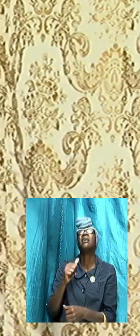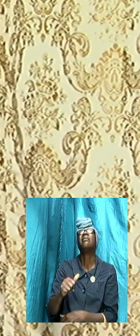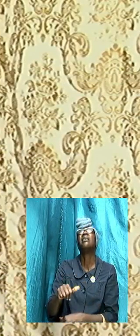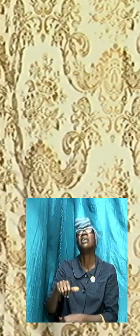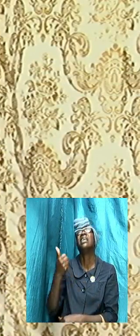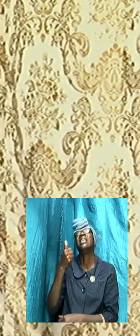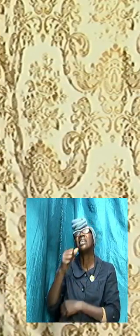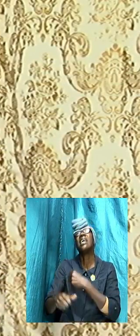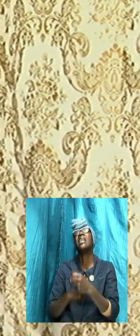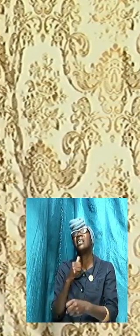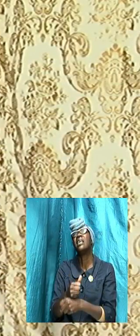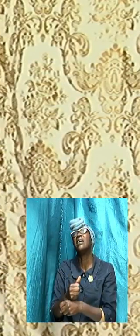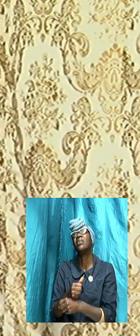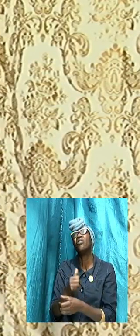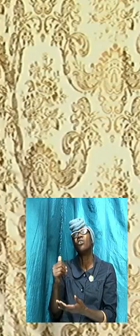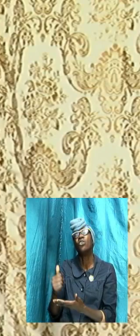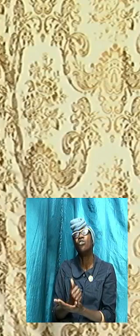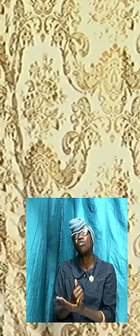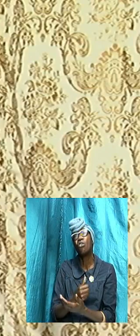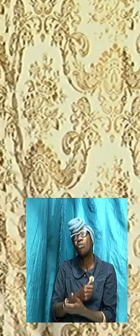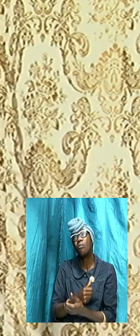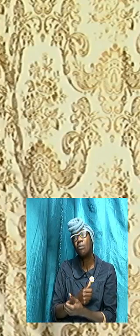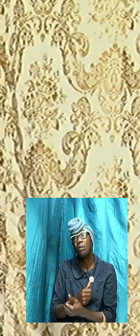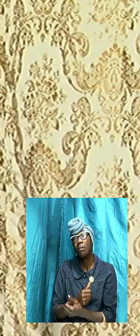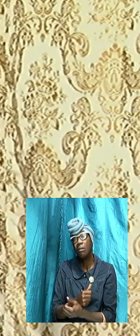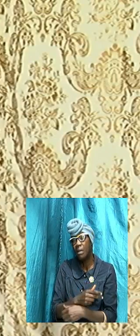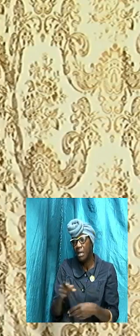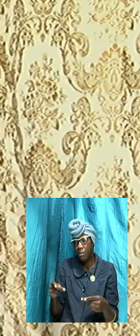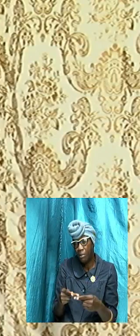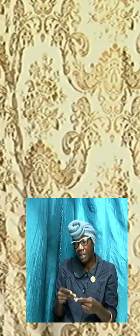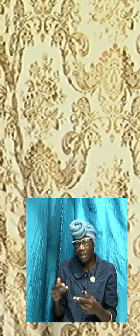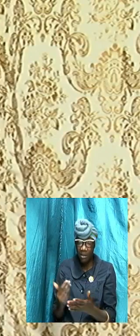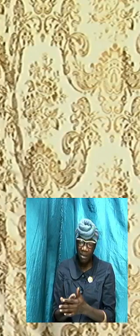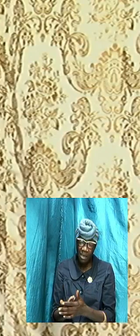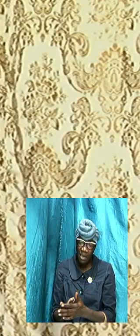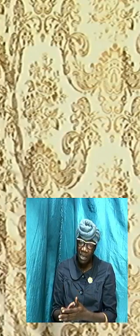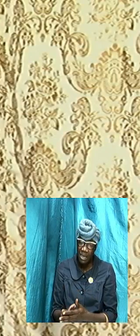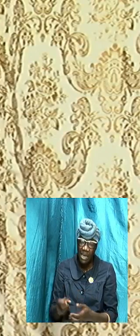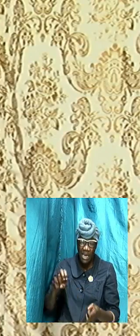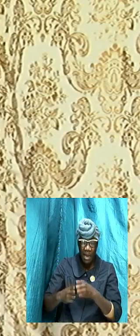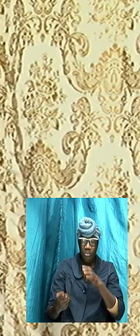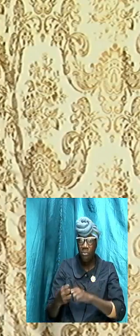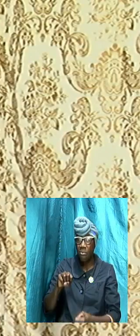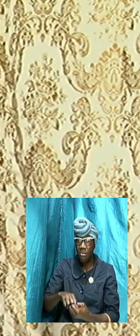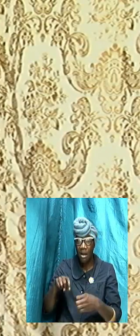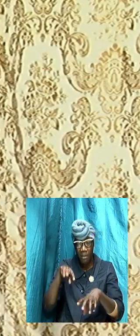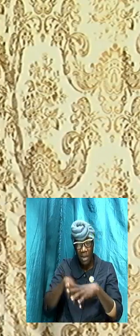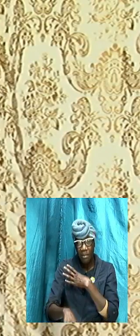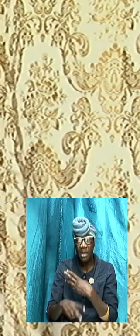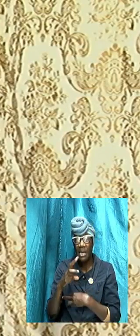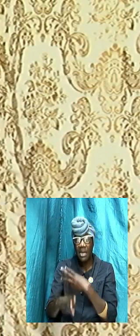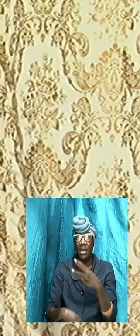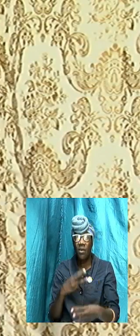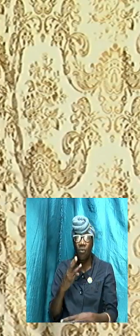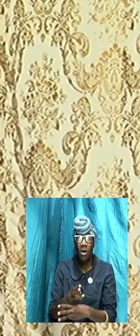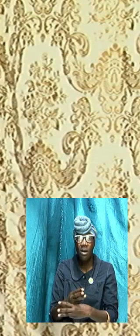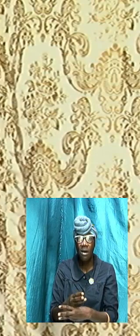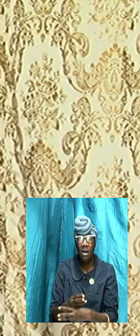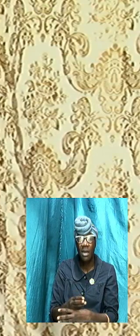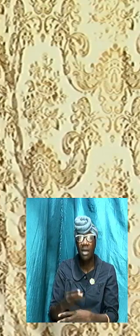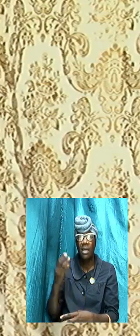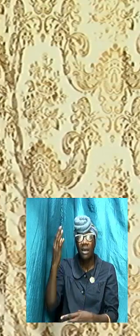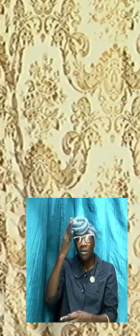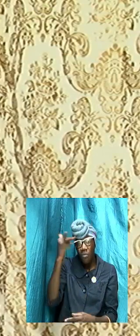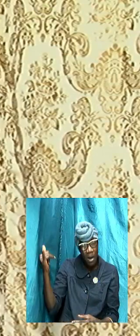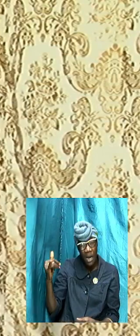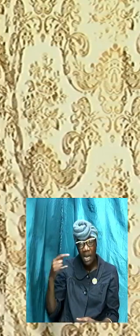in certain areas, we'll realize how distressing this world is. We'll realize that, look, at the end of the day, why should I, amen,